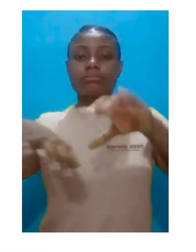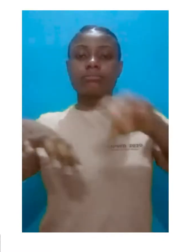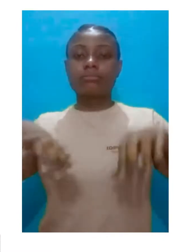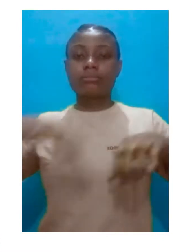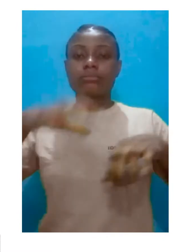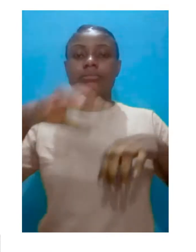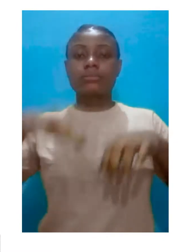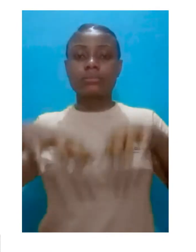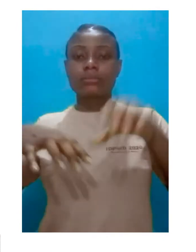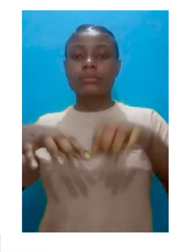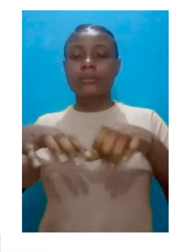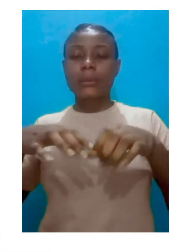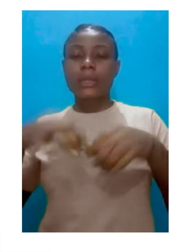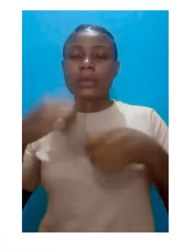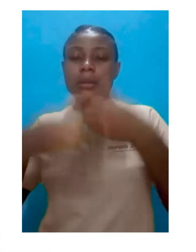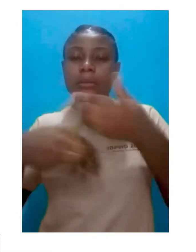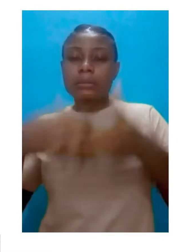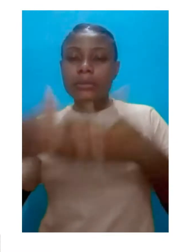crawl,